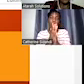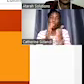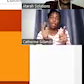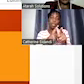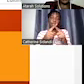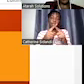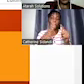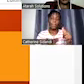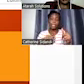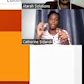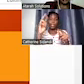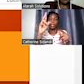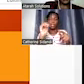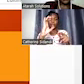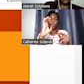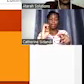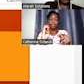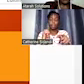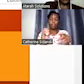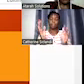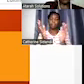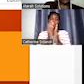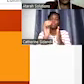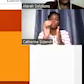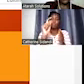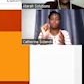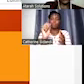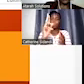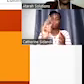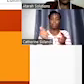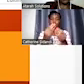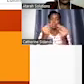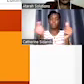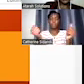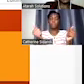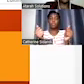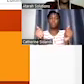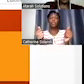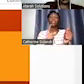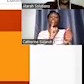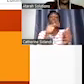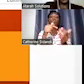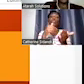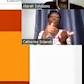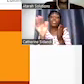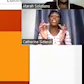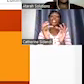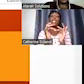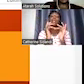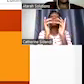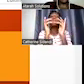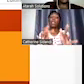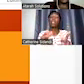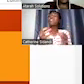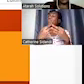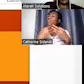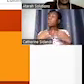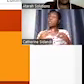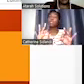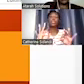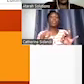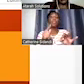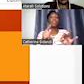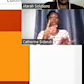atarasolutions.co.ke. So please send us an email with the paragraph on why you want to be sponsored. This is free, by the way. You'll be trained